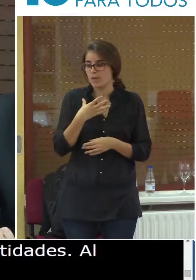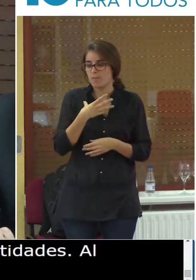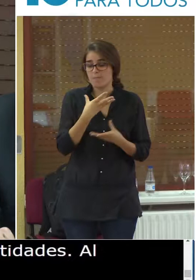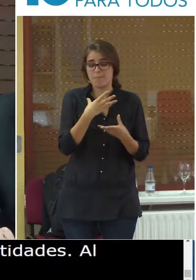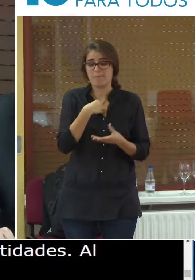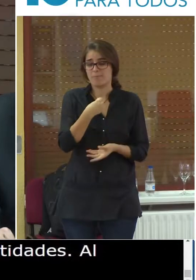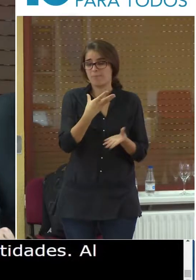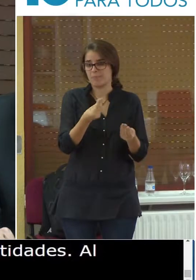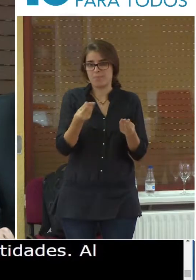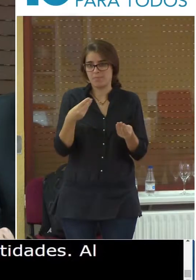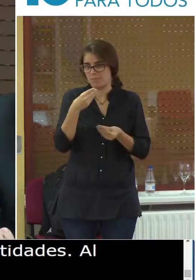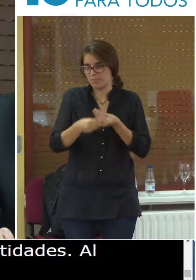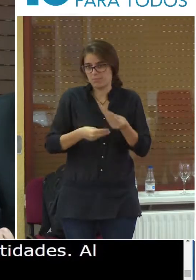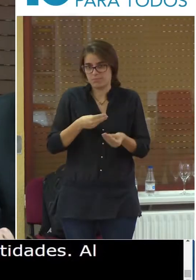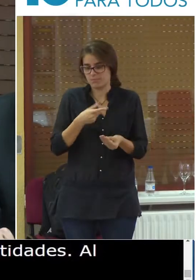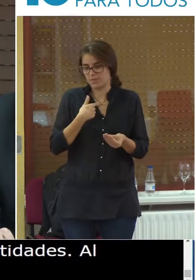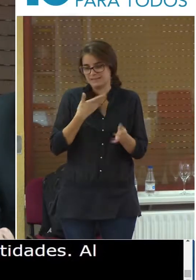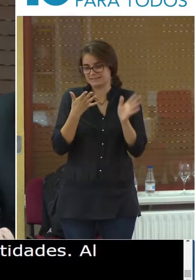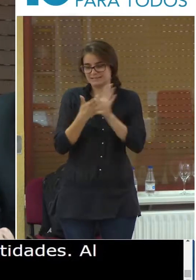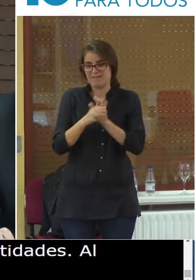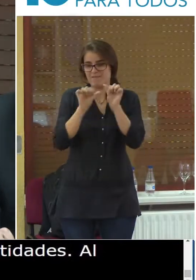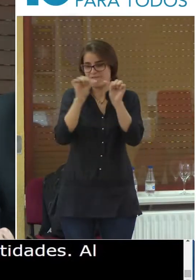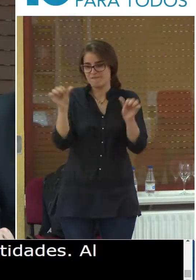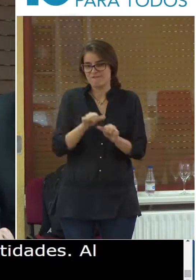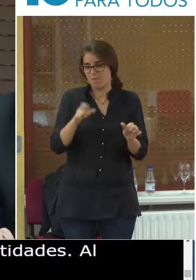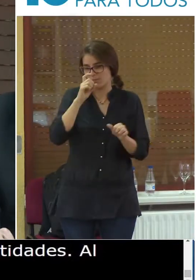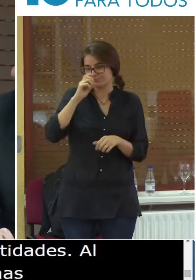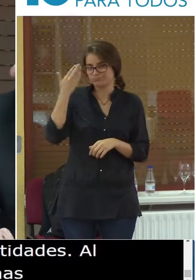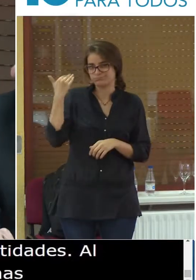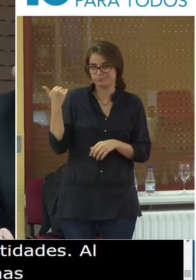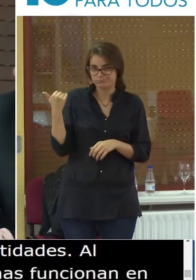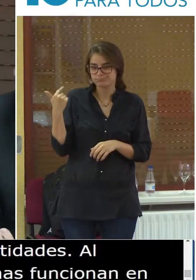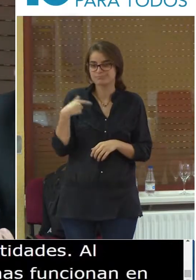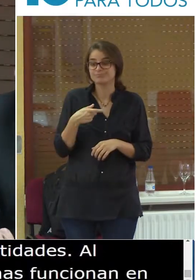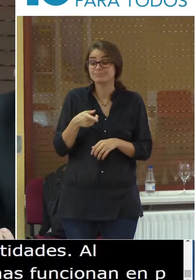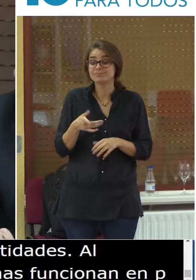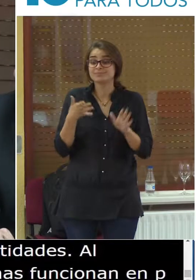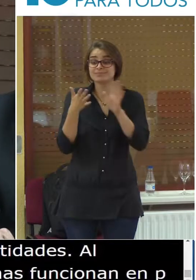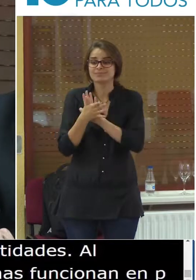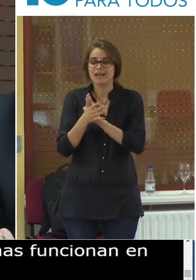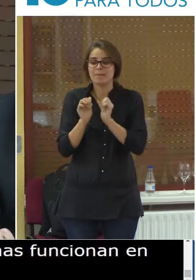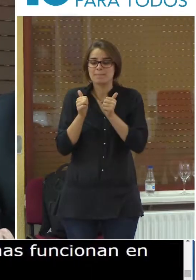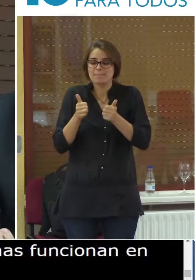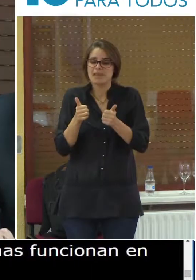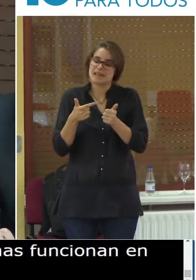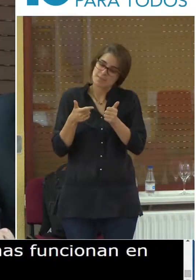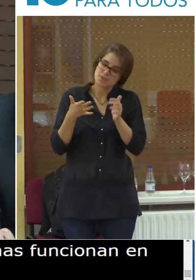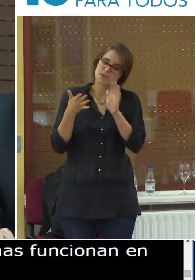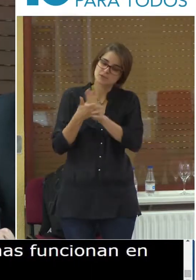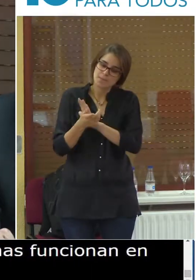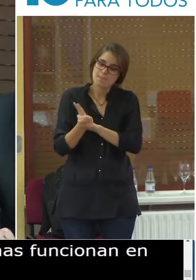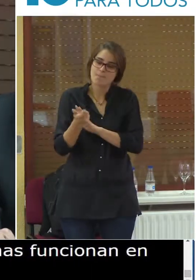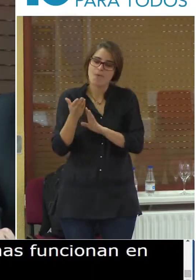lot was done on paper up until now in a very rudimentary way. So that means that this involves